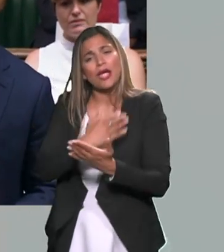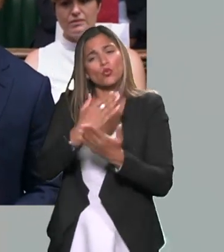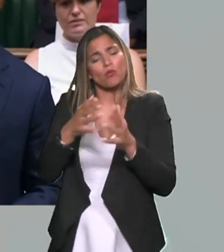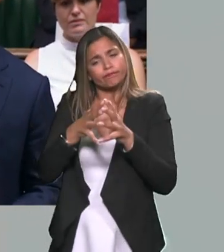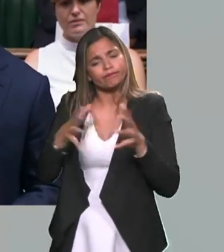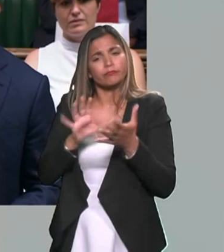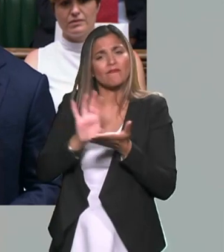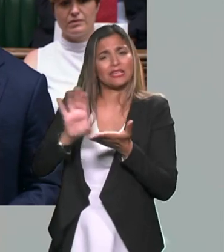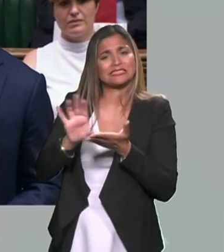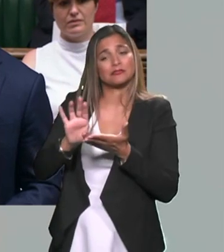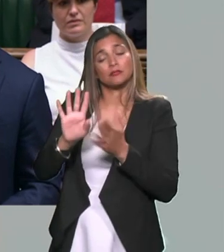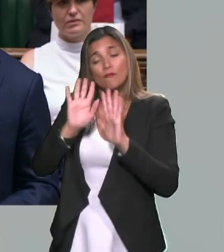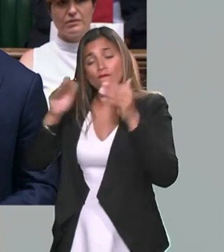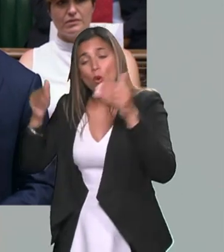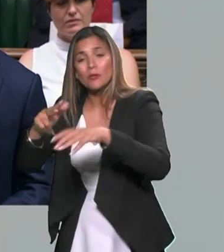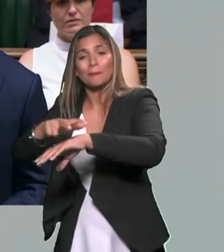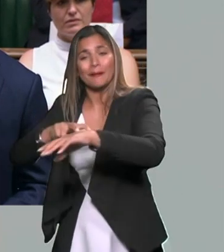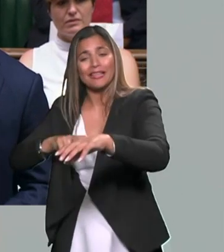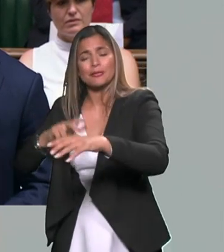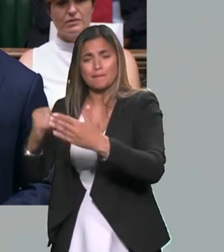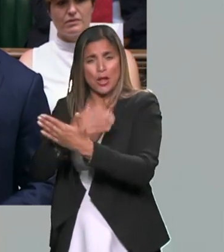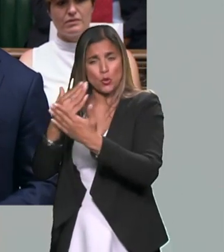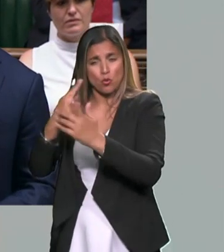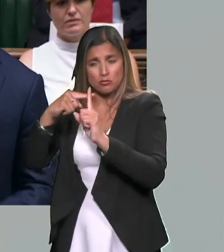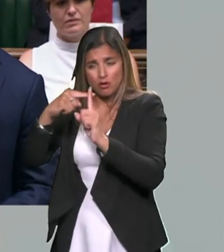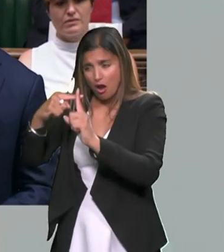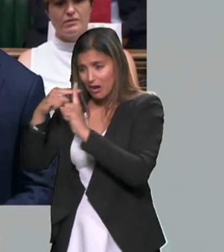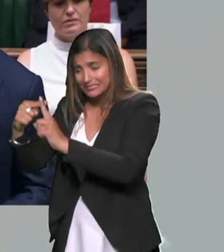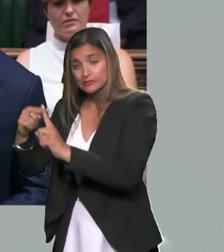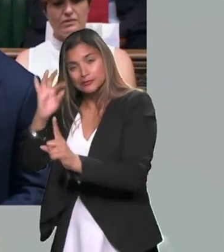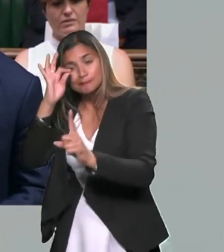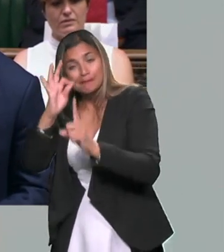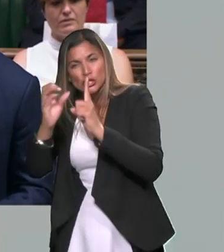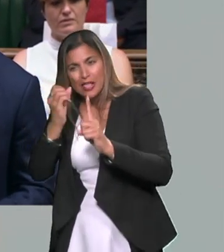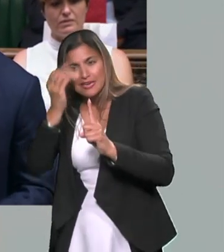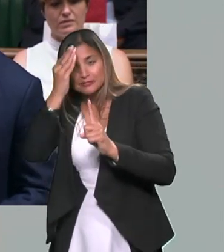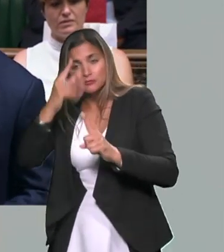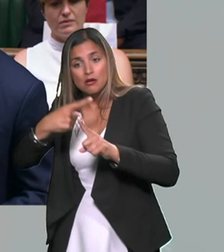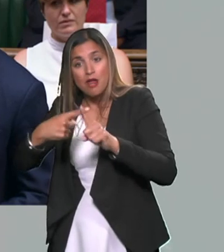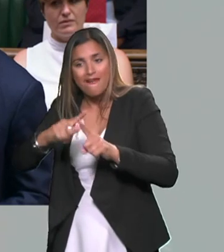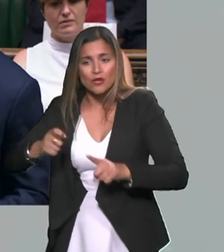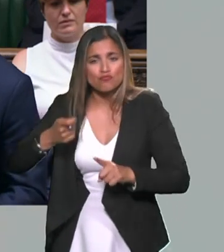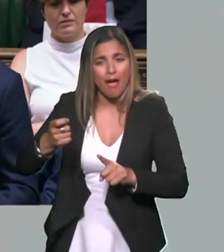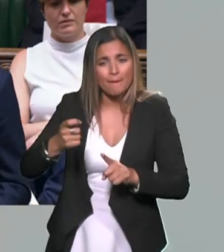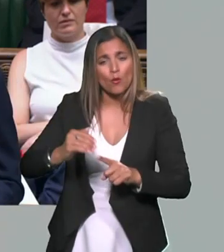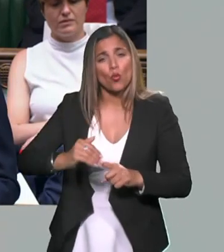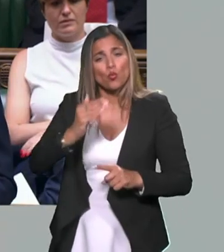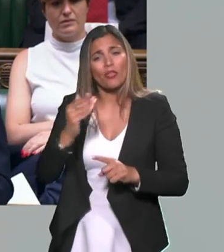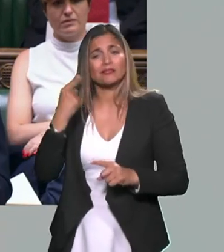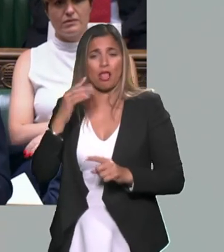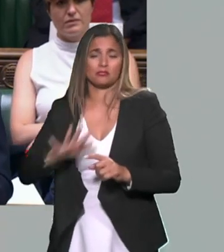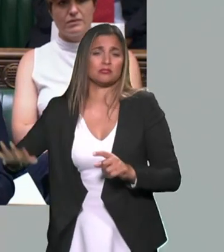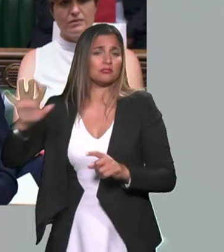in terms of policing that's targeted on specialist knife crime into Ilford and across all of that part of North East London. And in addition,